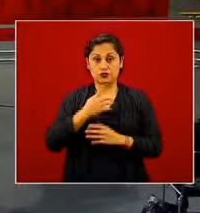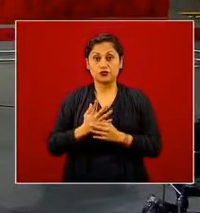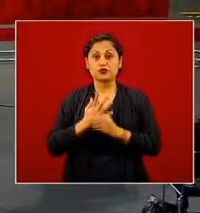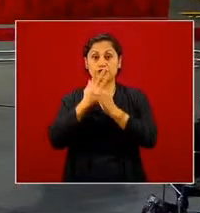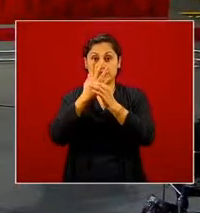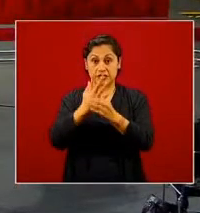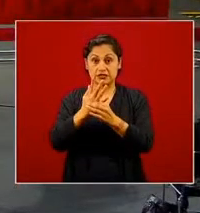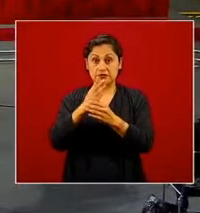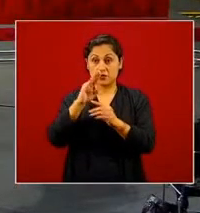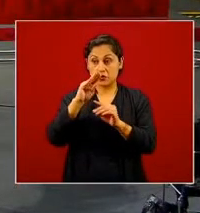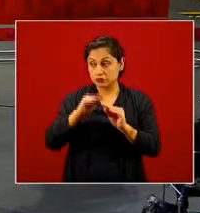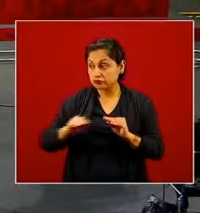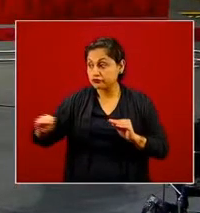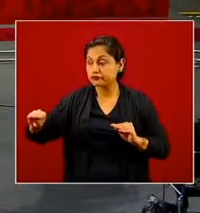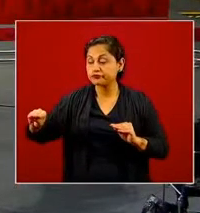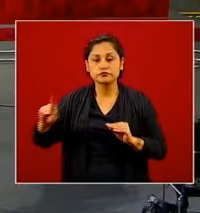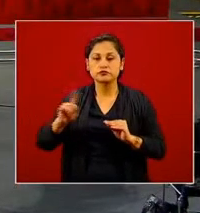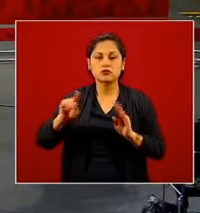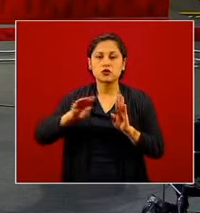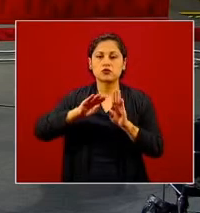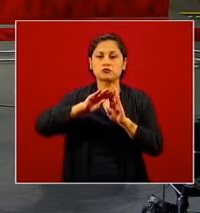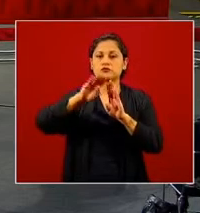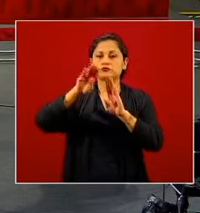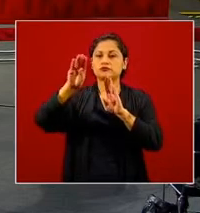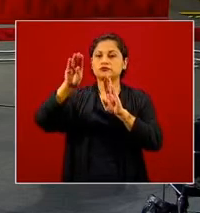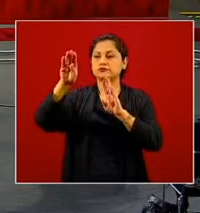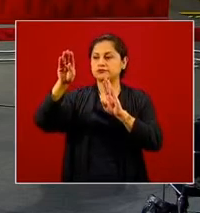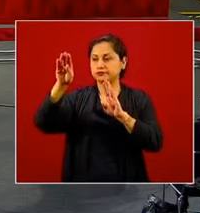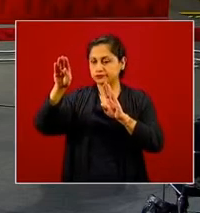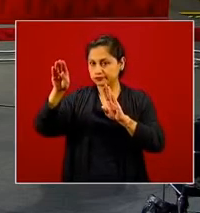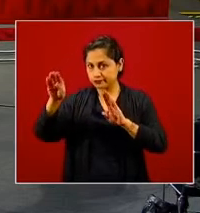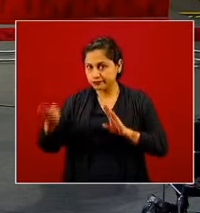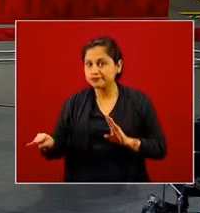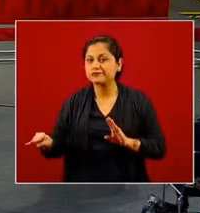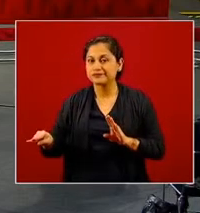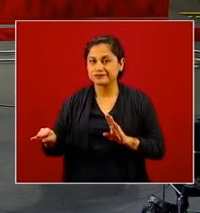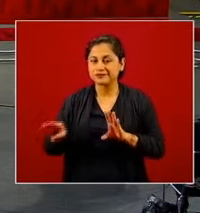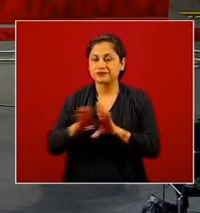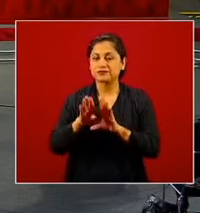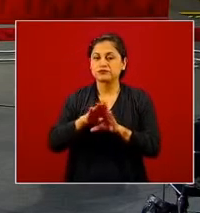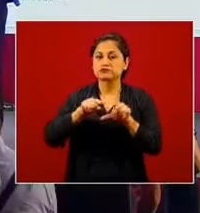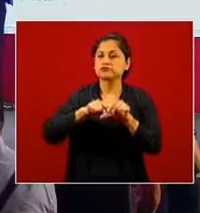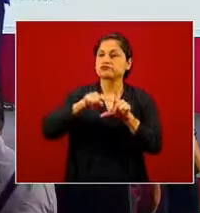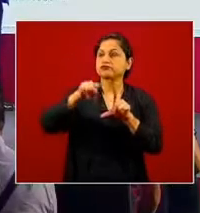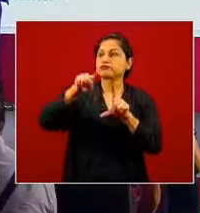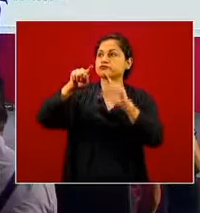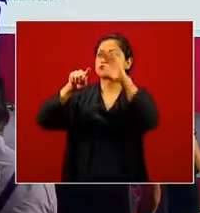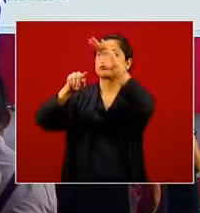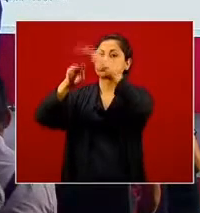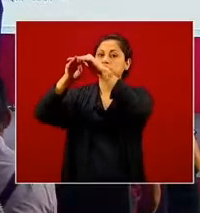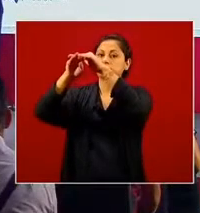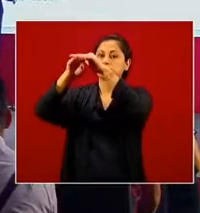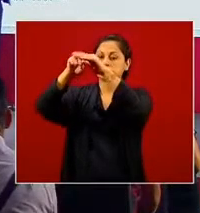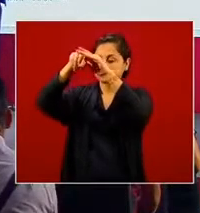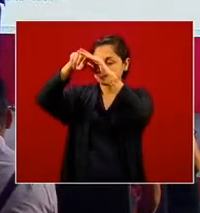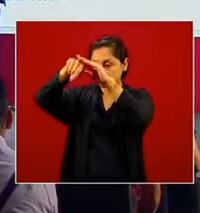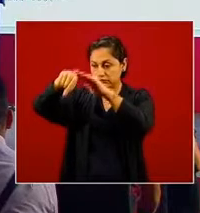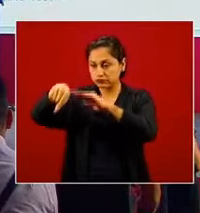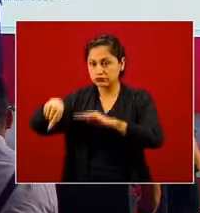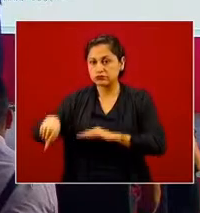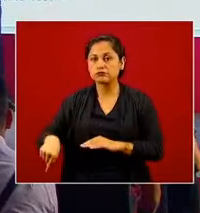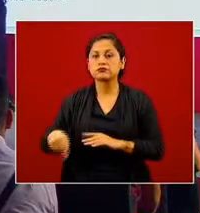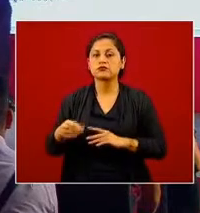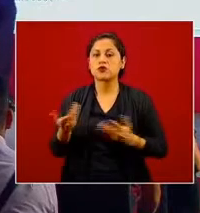going up anymore. And that's when we do what we call bending the curve. That's the inflection point. That's when we change the